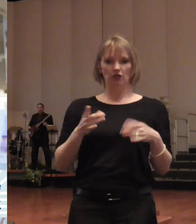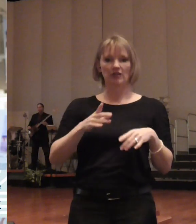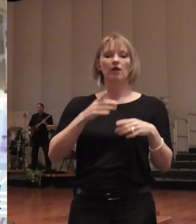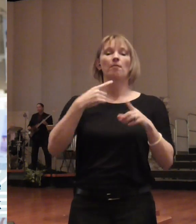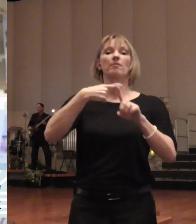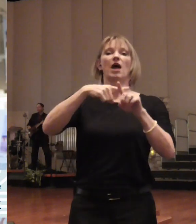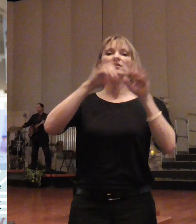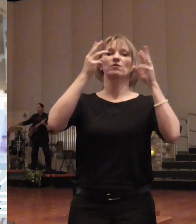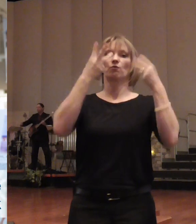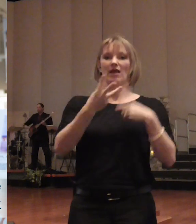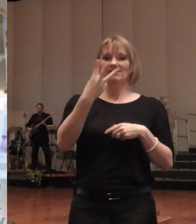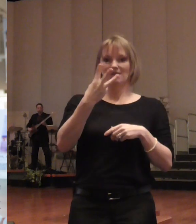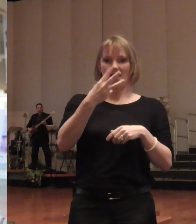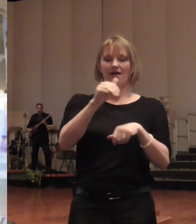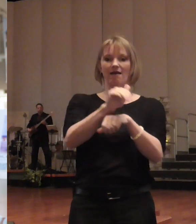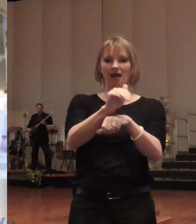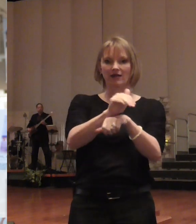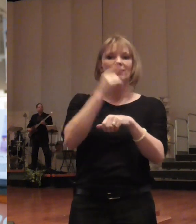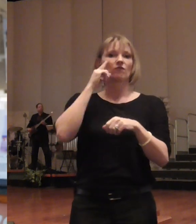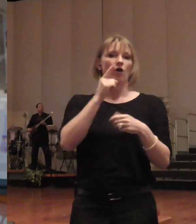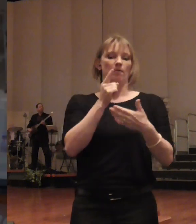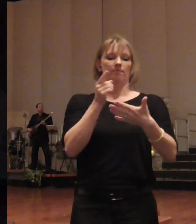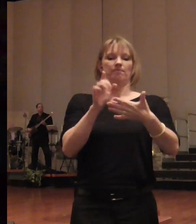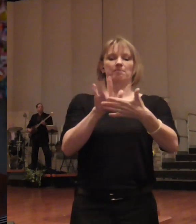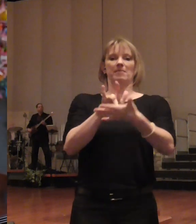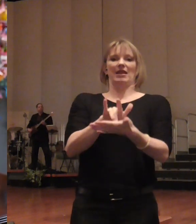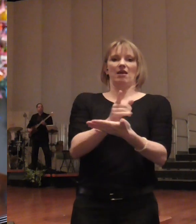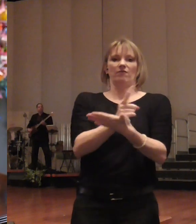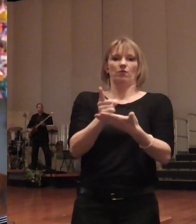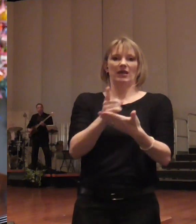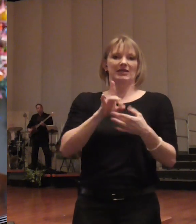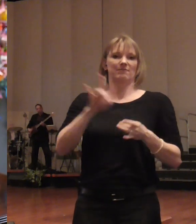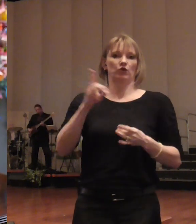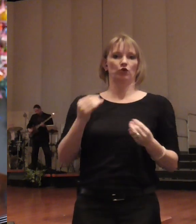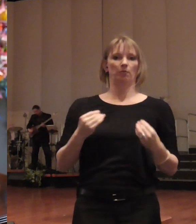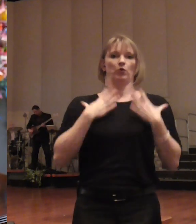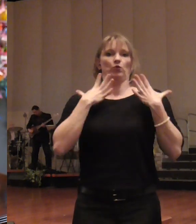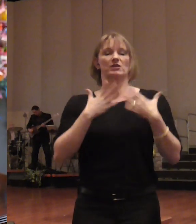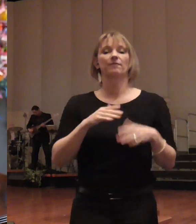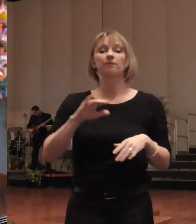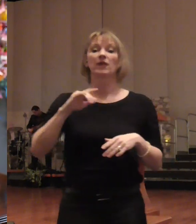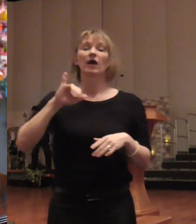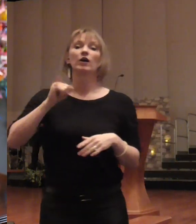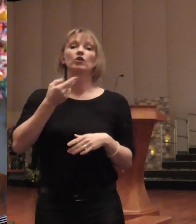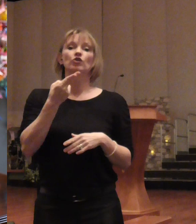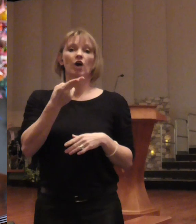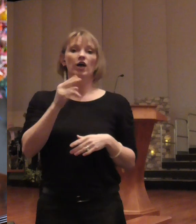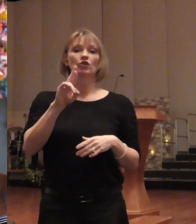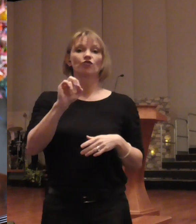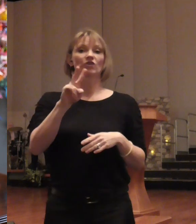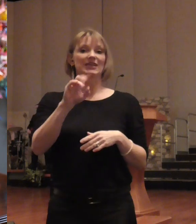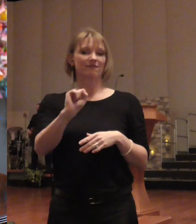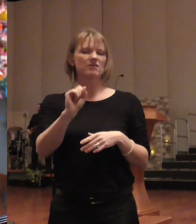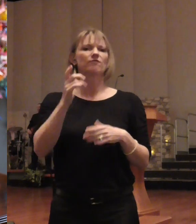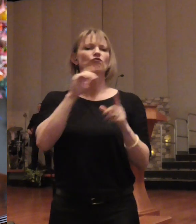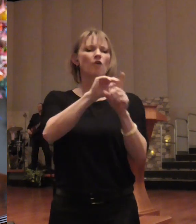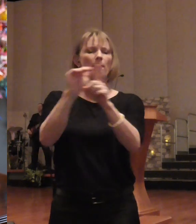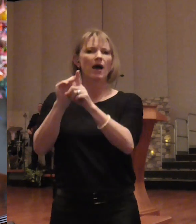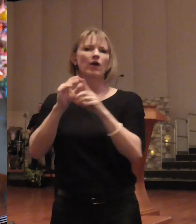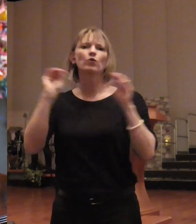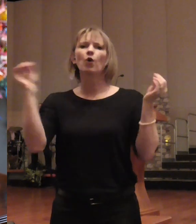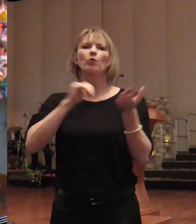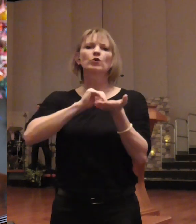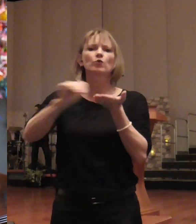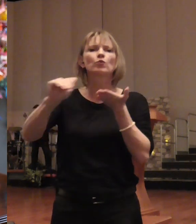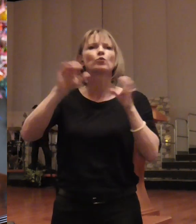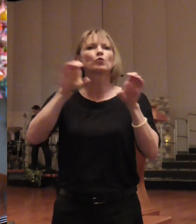unique insight for a midweek spiritual boost. Hey, this is Josh Reeves. I'm here to remind you that there is no excuse to